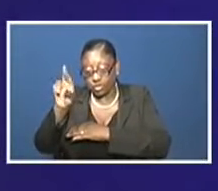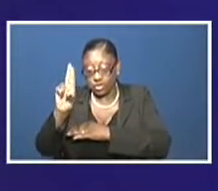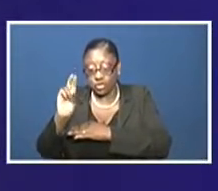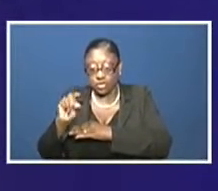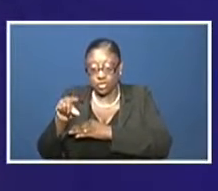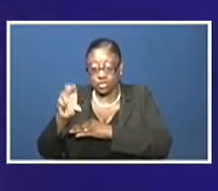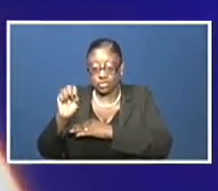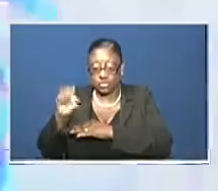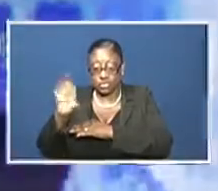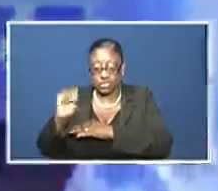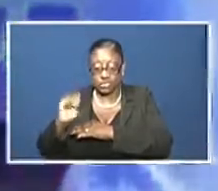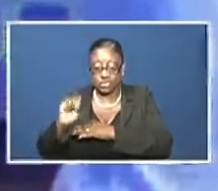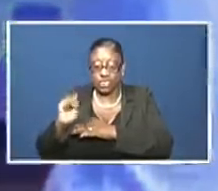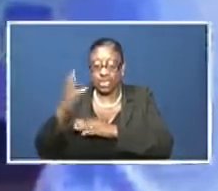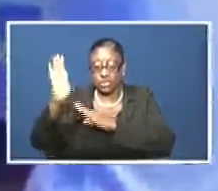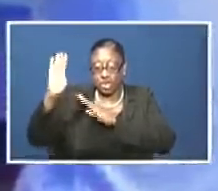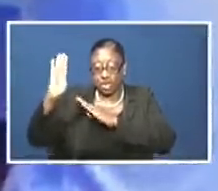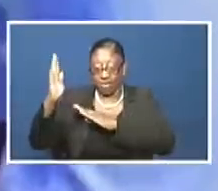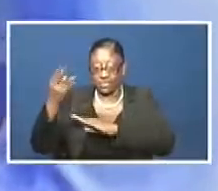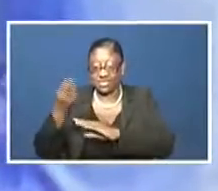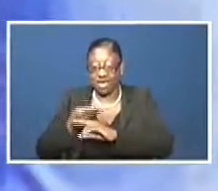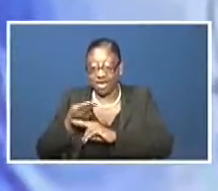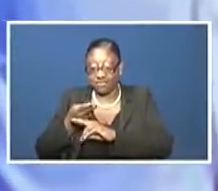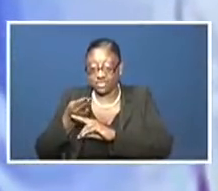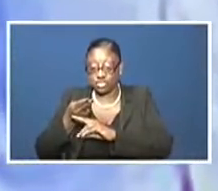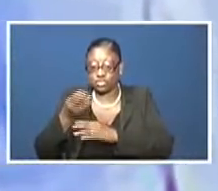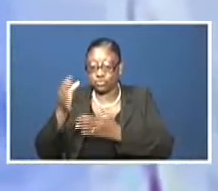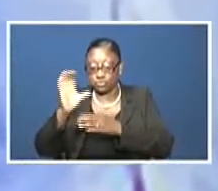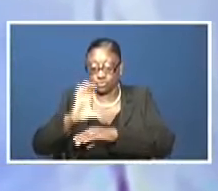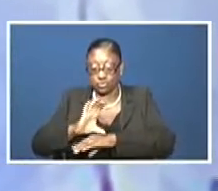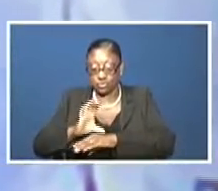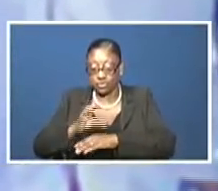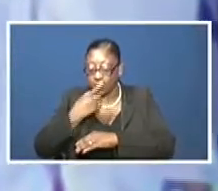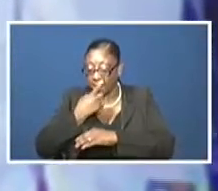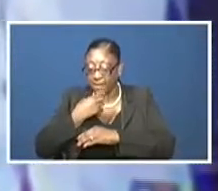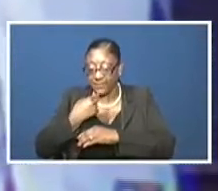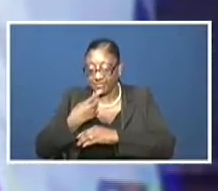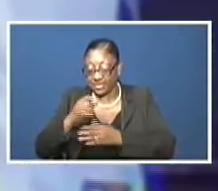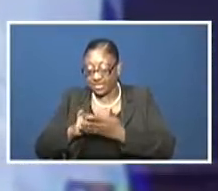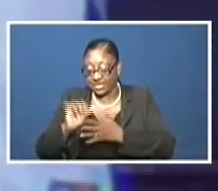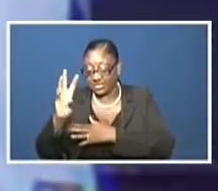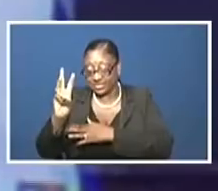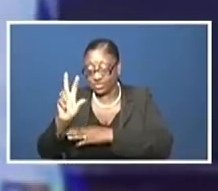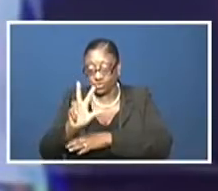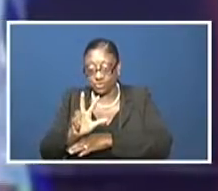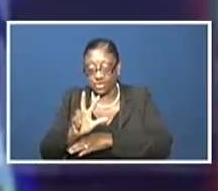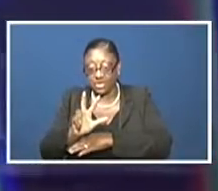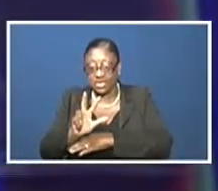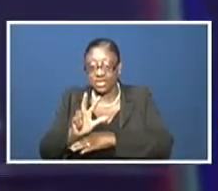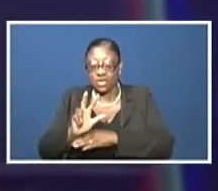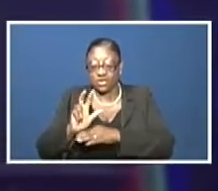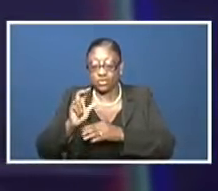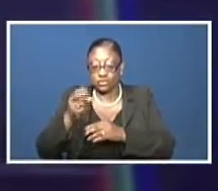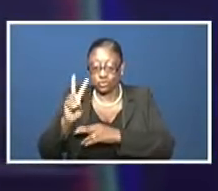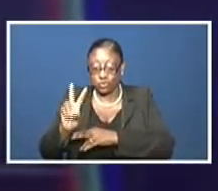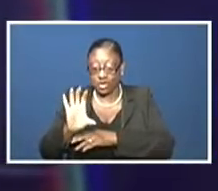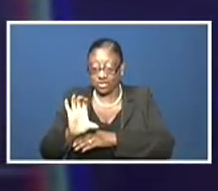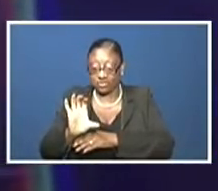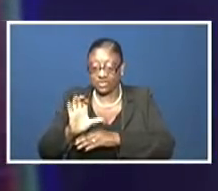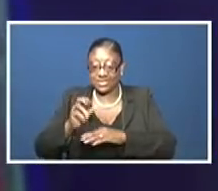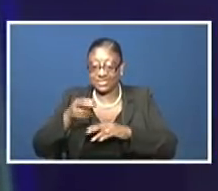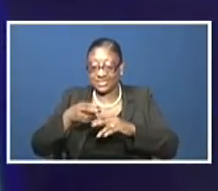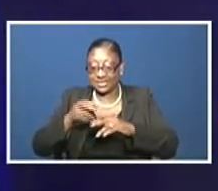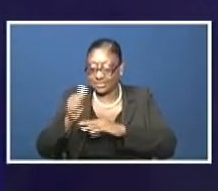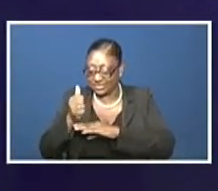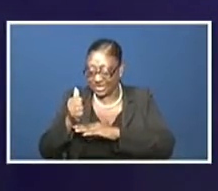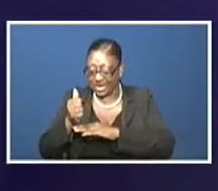at Bahamas Harvest on Saturday. The Max D prospect stands at 6'3", 210 pounds. The outfielder's ability to